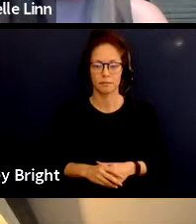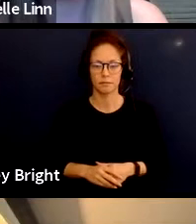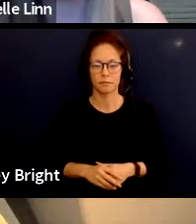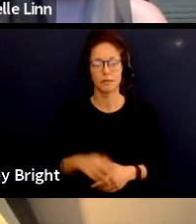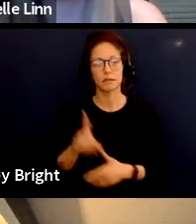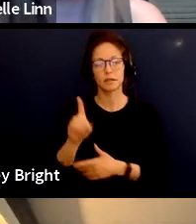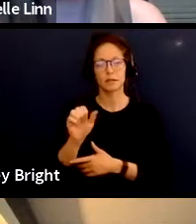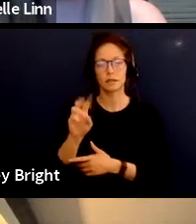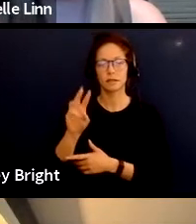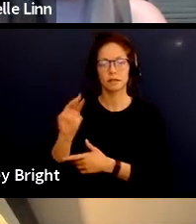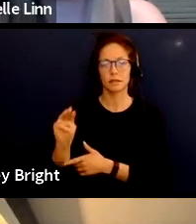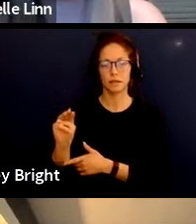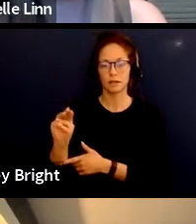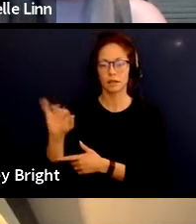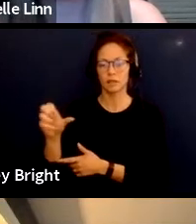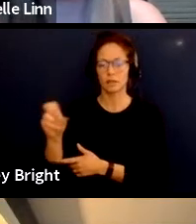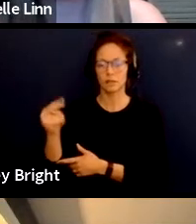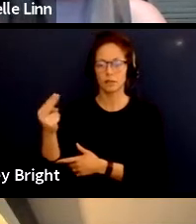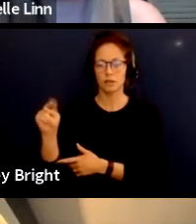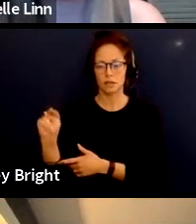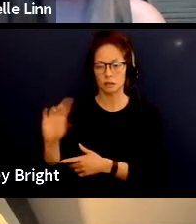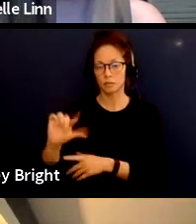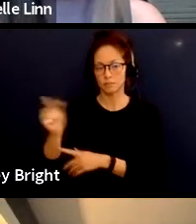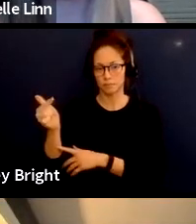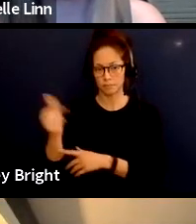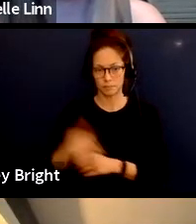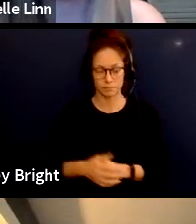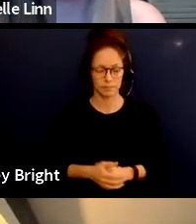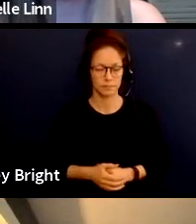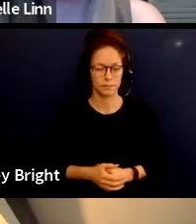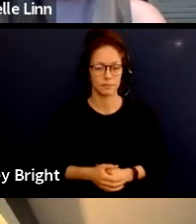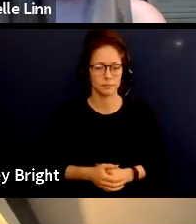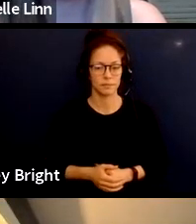Don Johnson, your microphone is enabled.